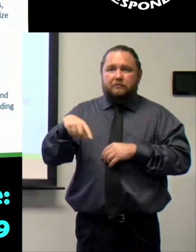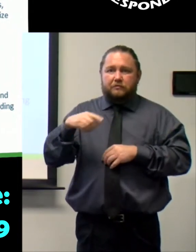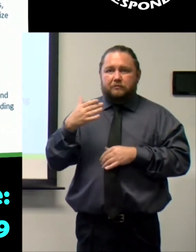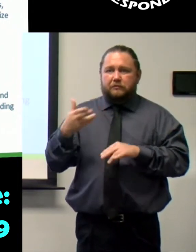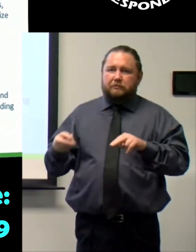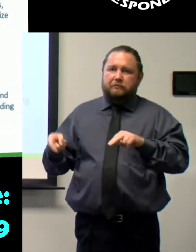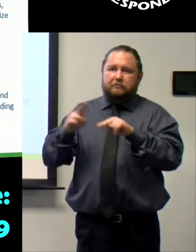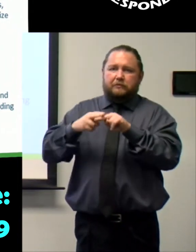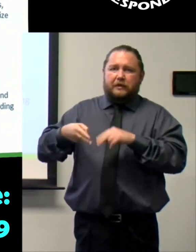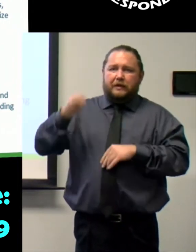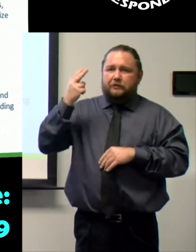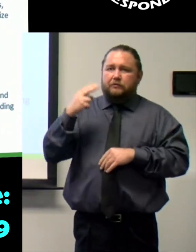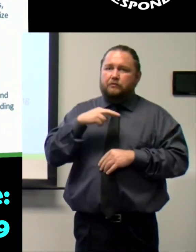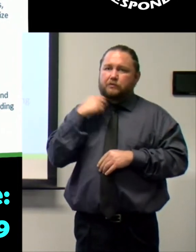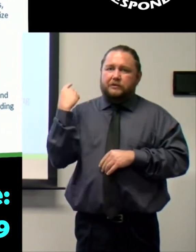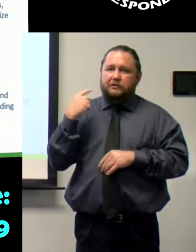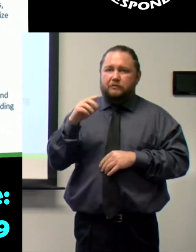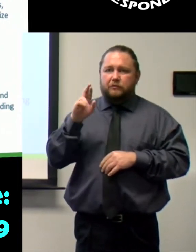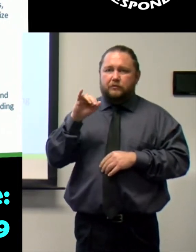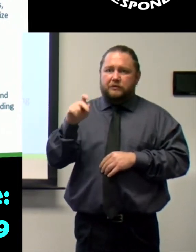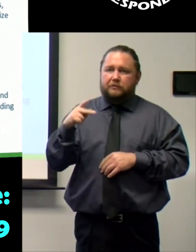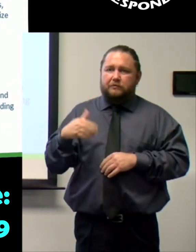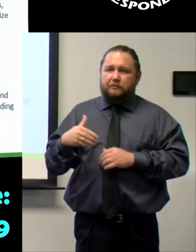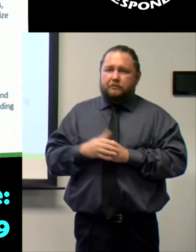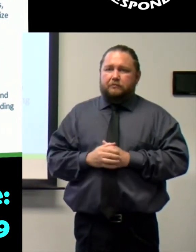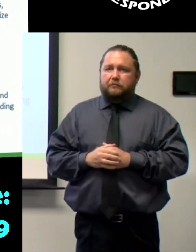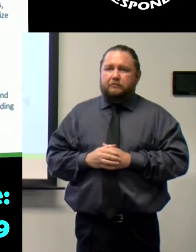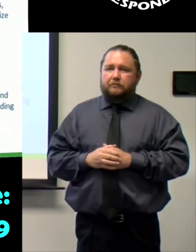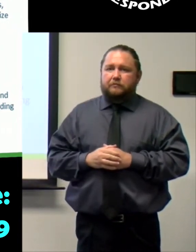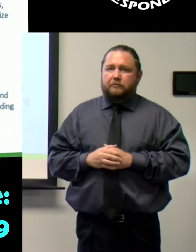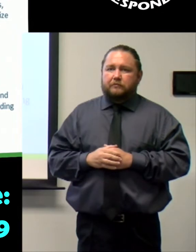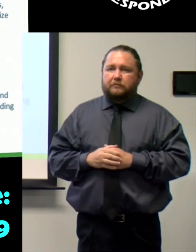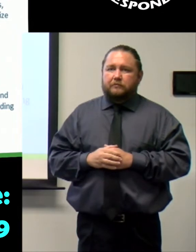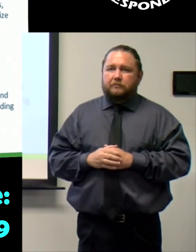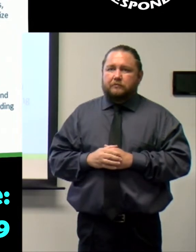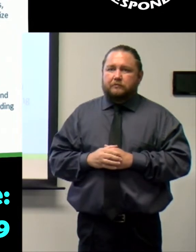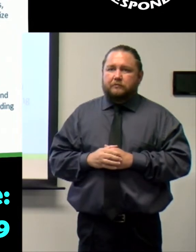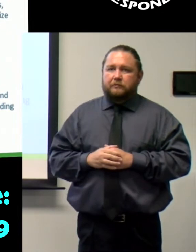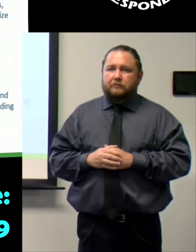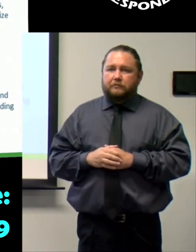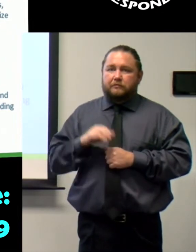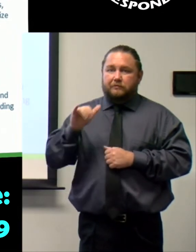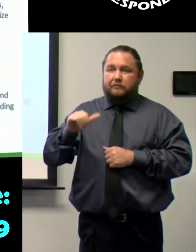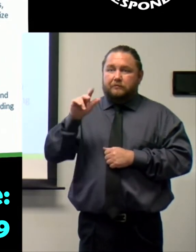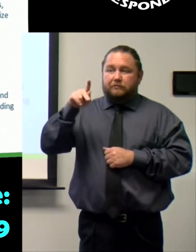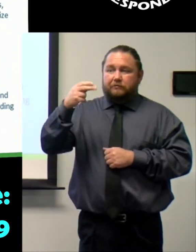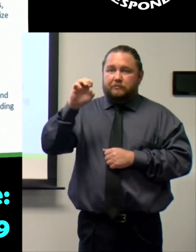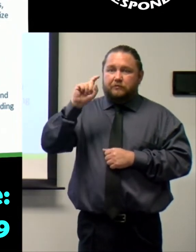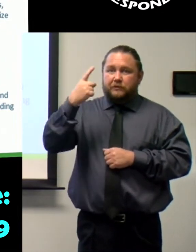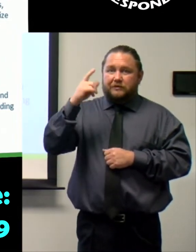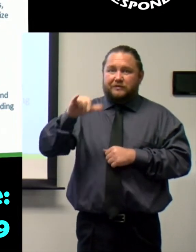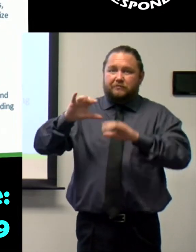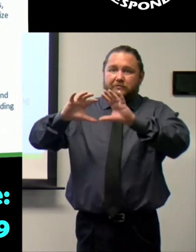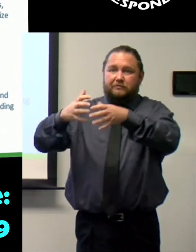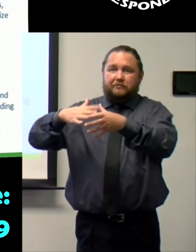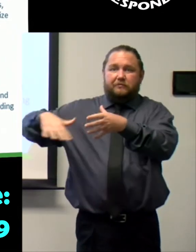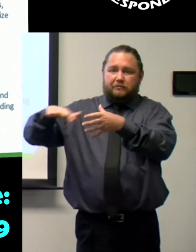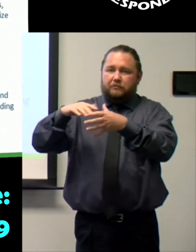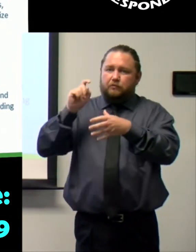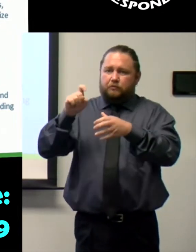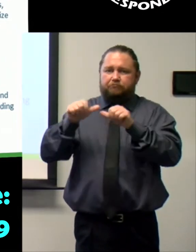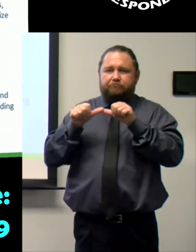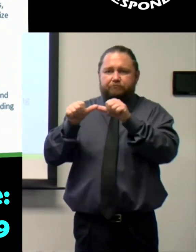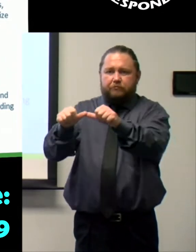definitely continue to stay at home. But when they do go out, they should maximize physical distance from others,